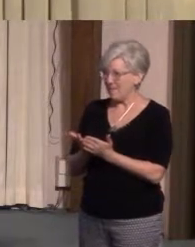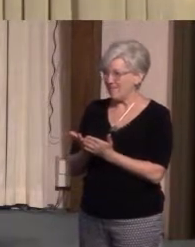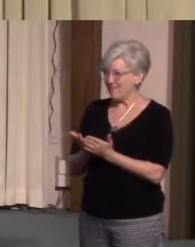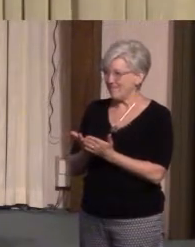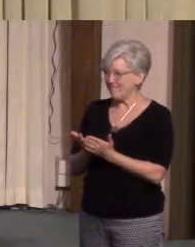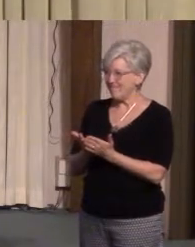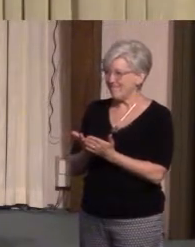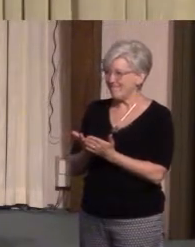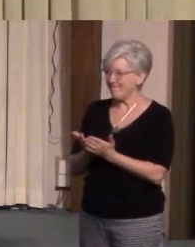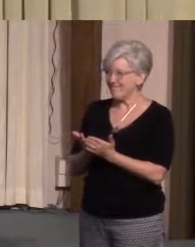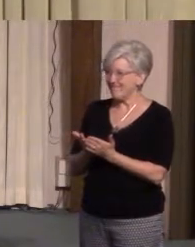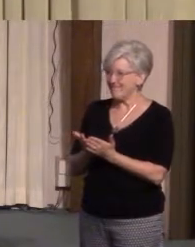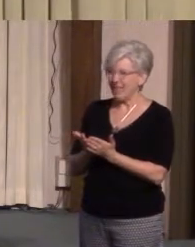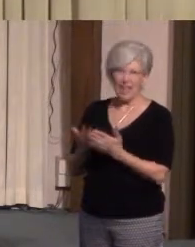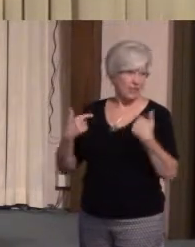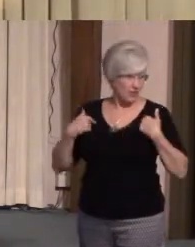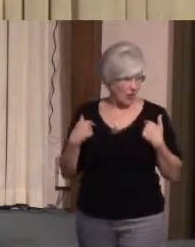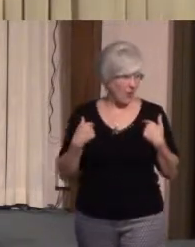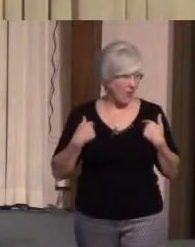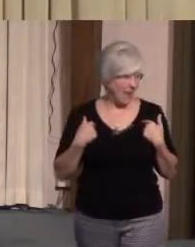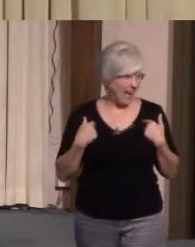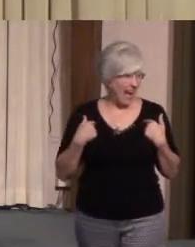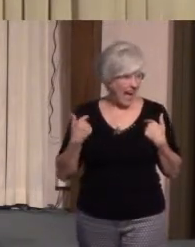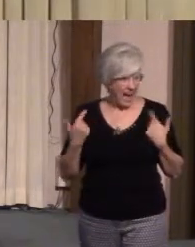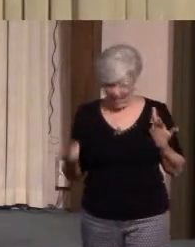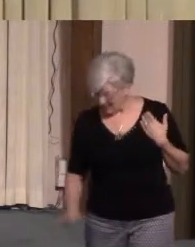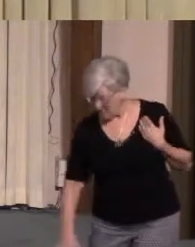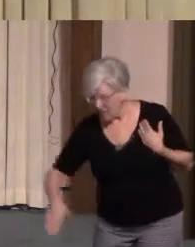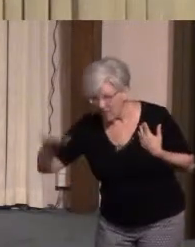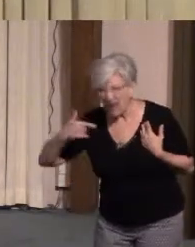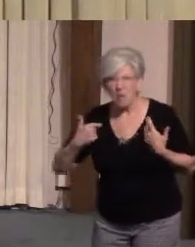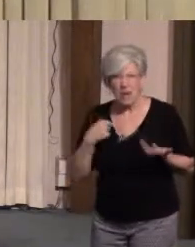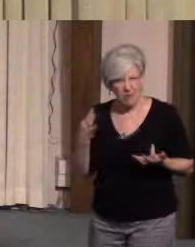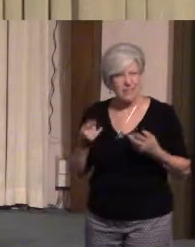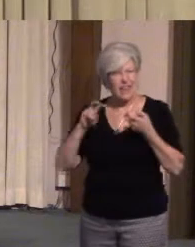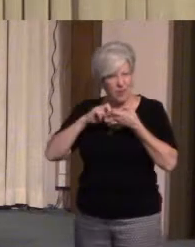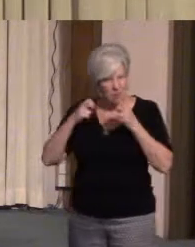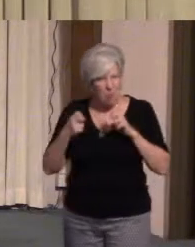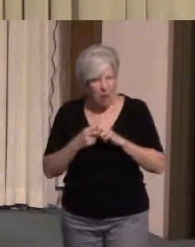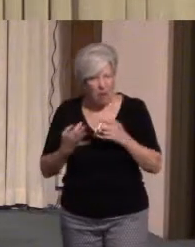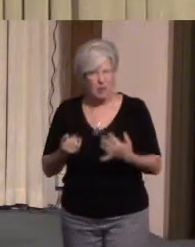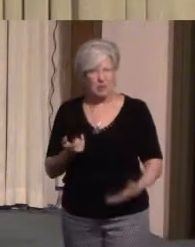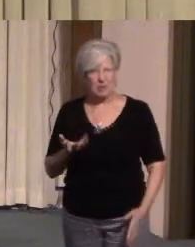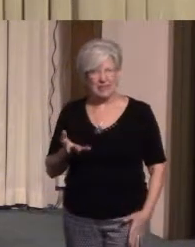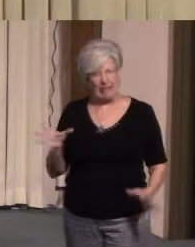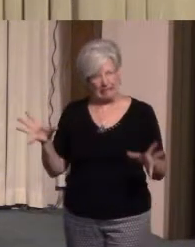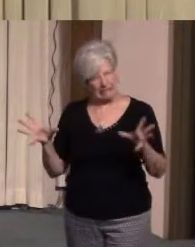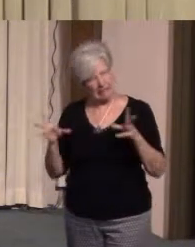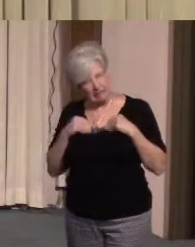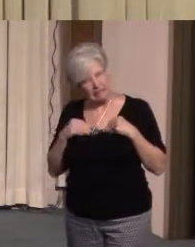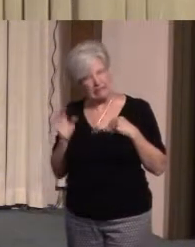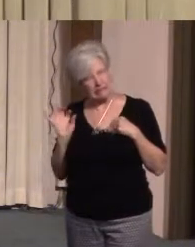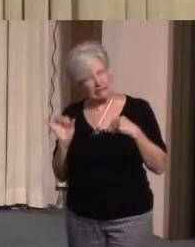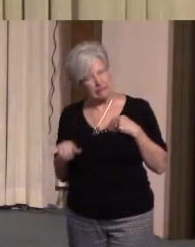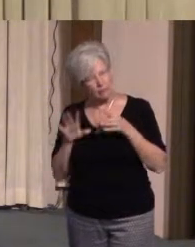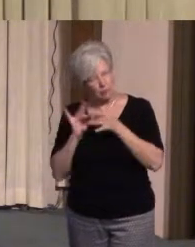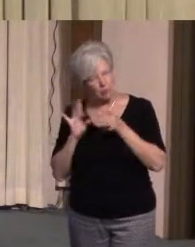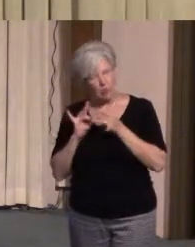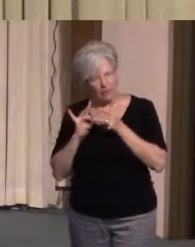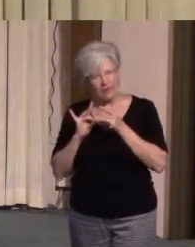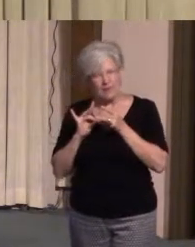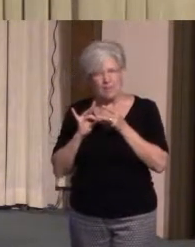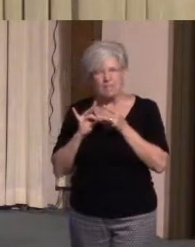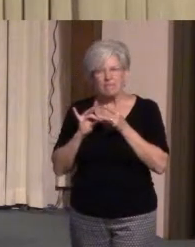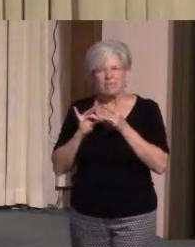And that's like in the first chapter of the book. So I was having problems swallowing this